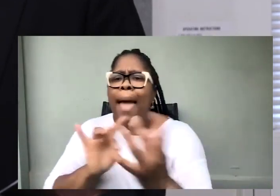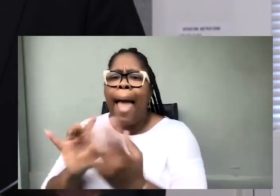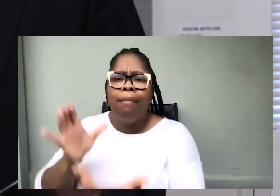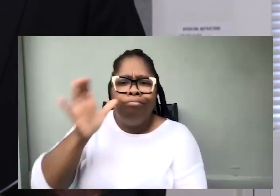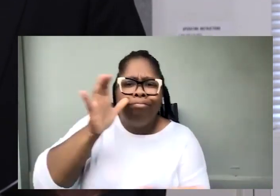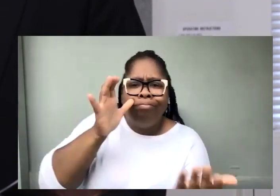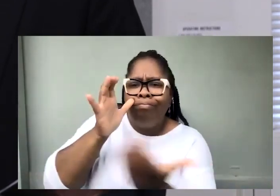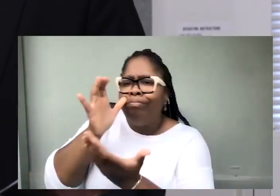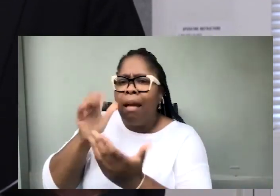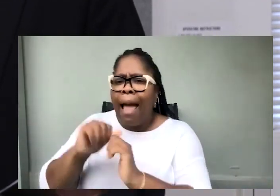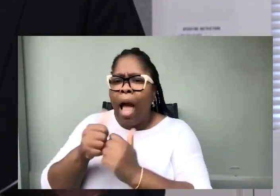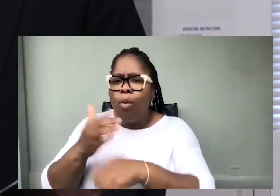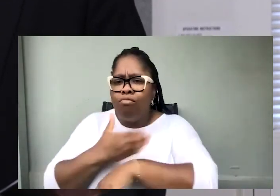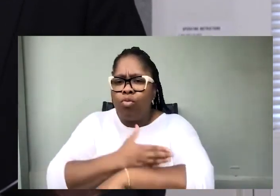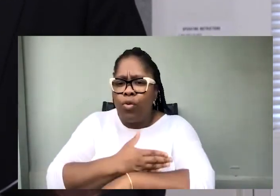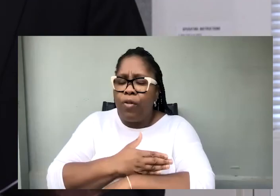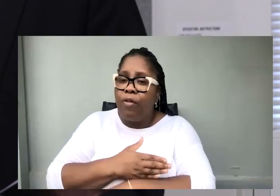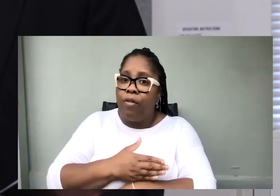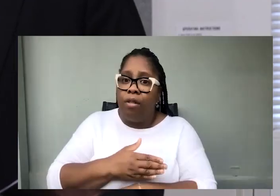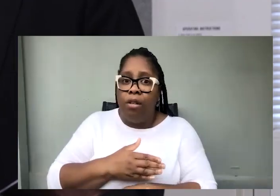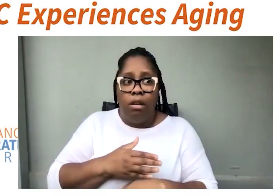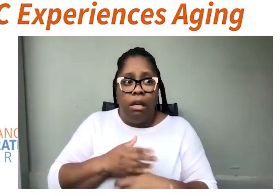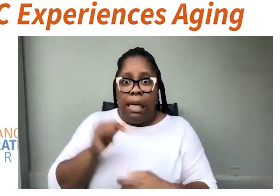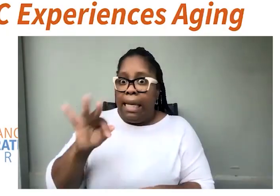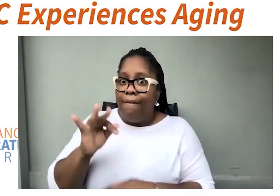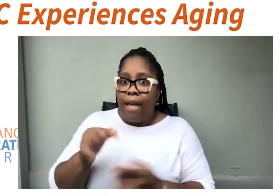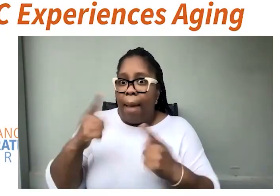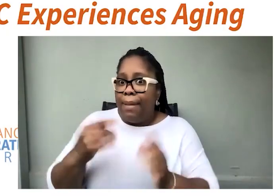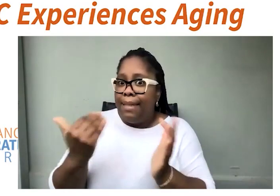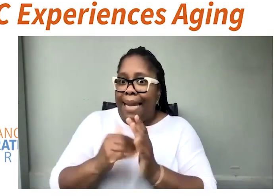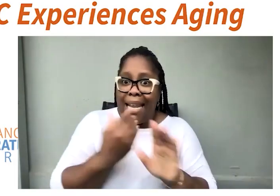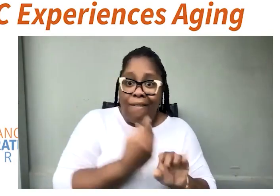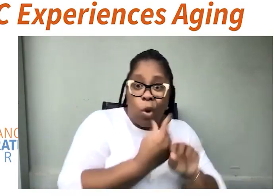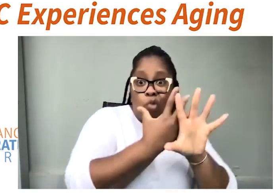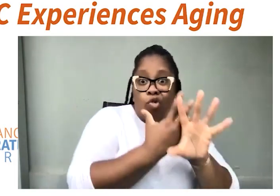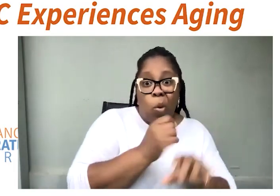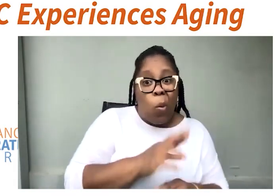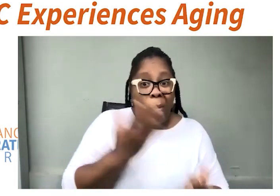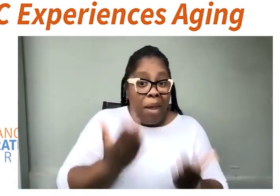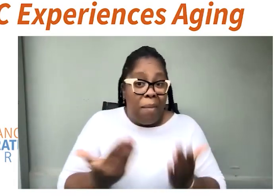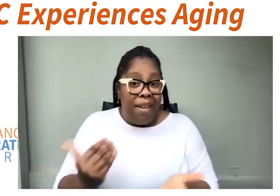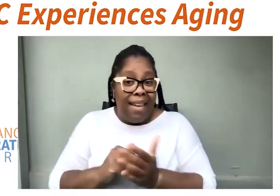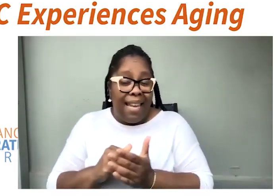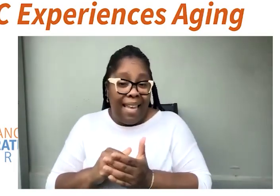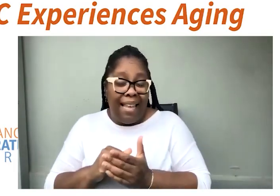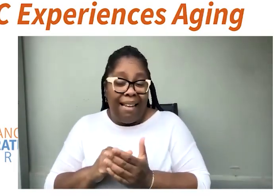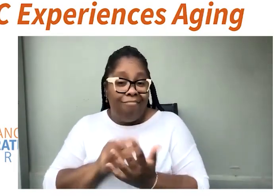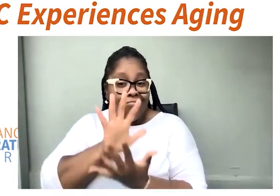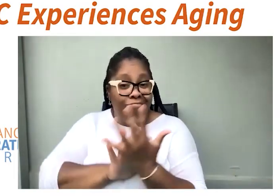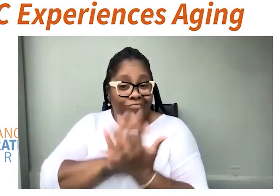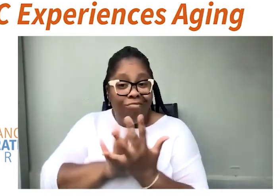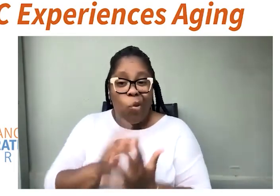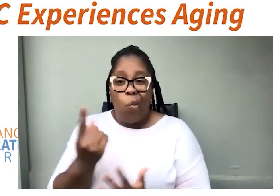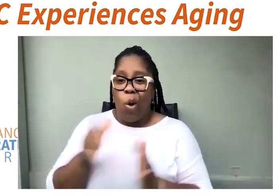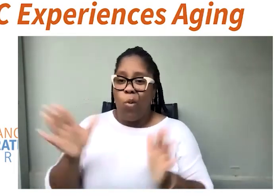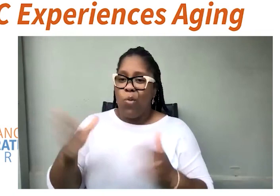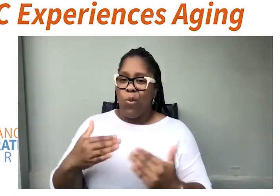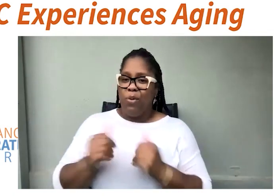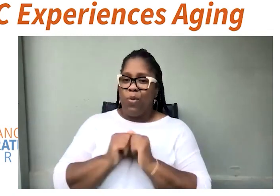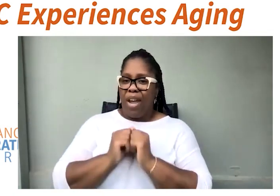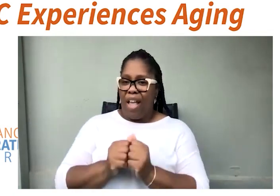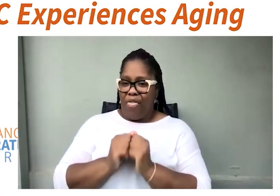can be better, whether we do this again virtually or hopefully again where we can all be in one room